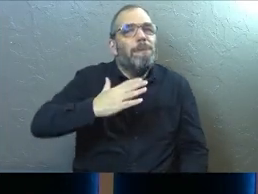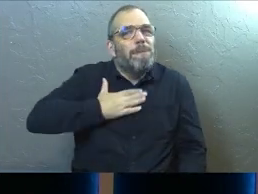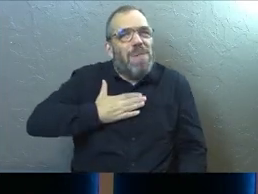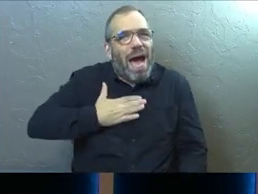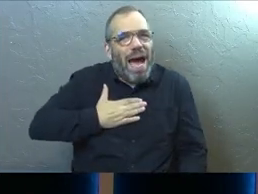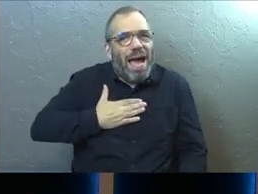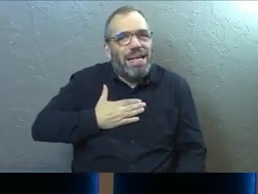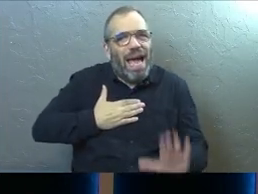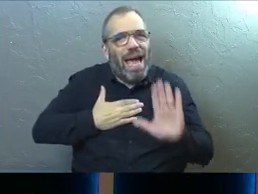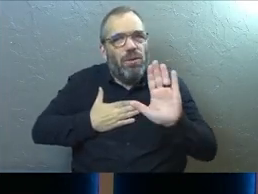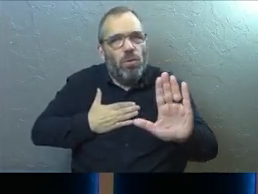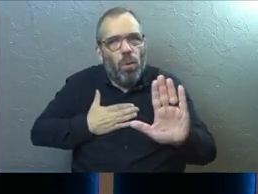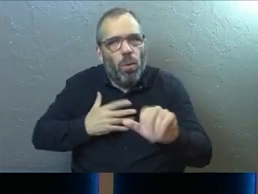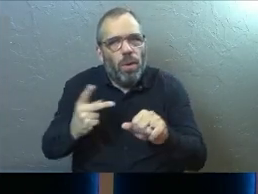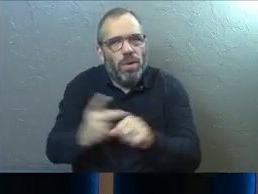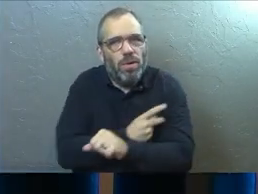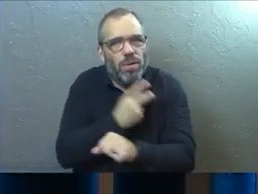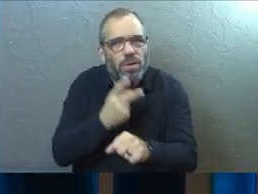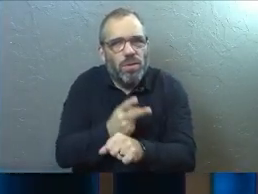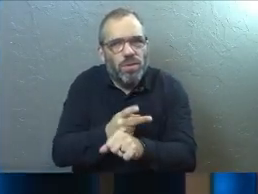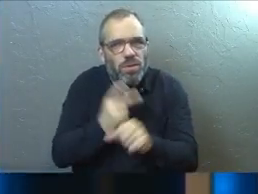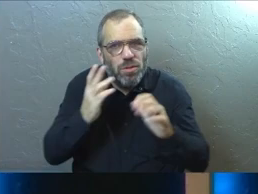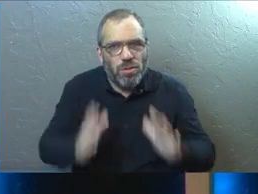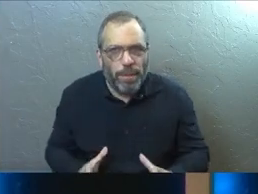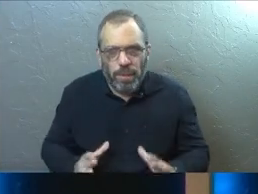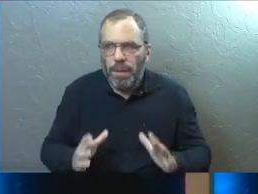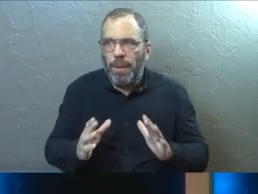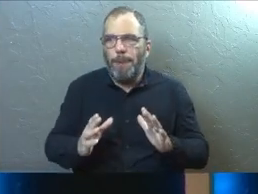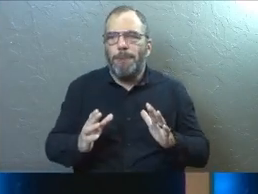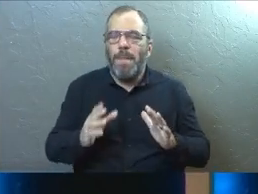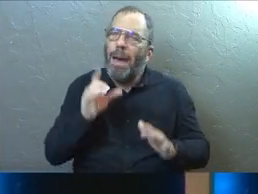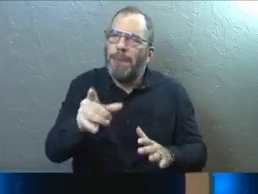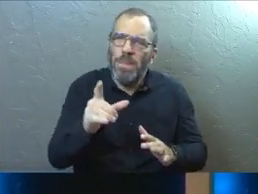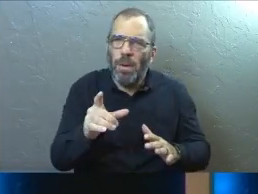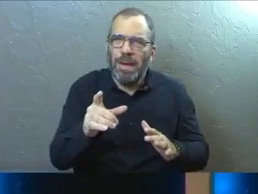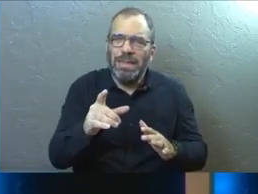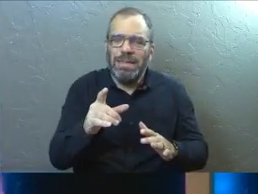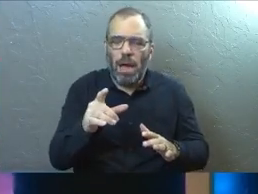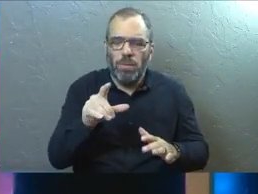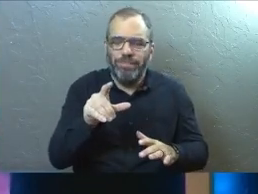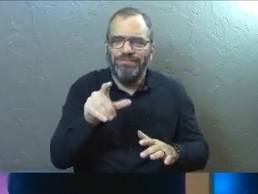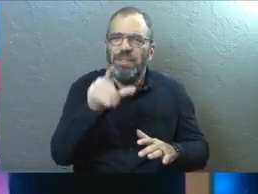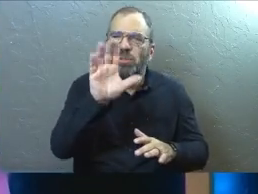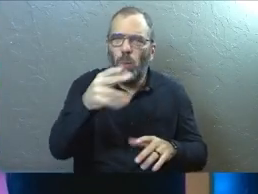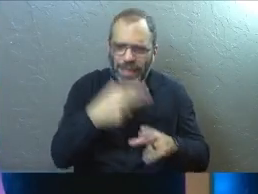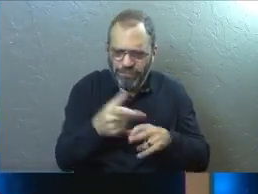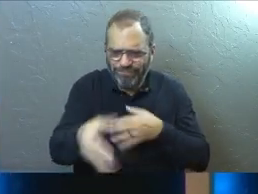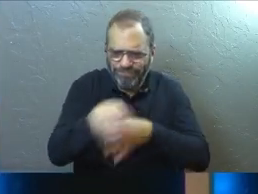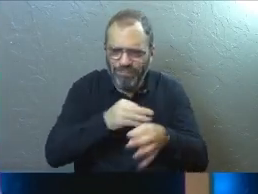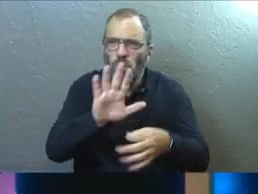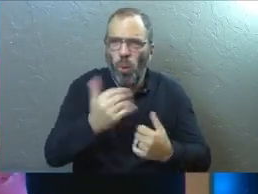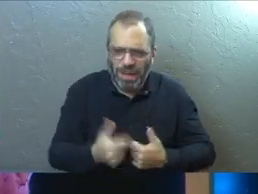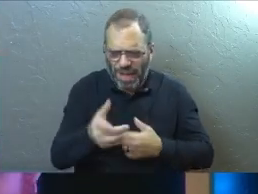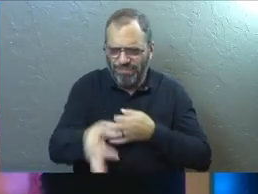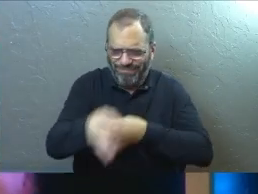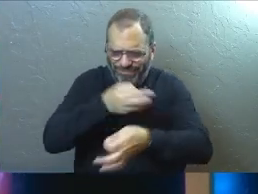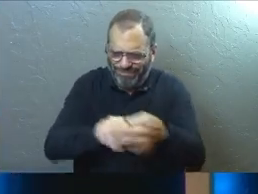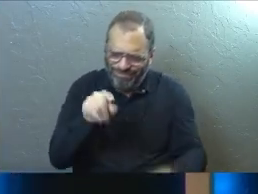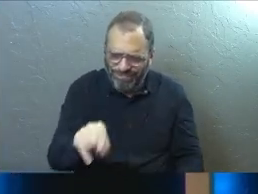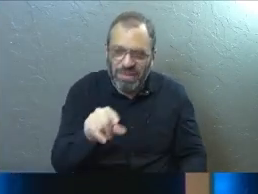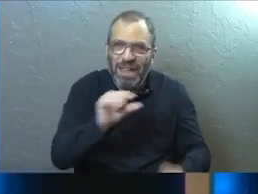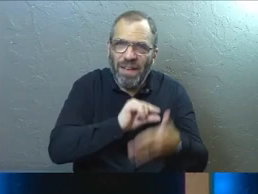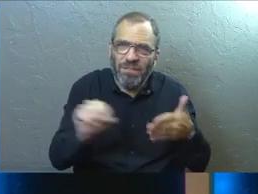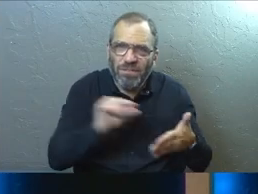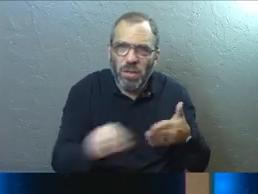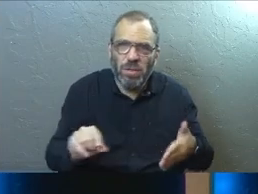and he's your shepherd. So as we talk about this and as we explore, I want you to plug your life in. I want you to think about your